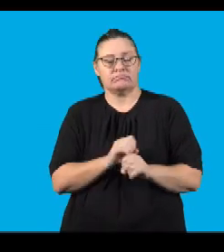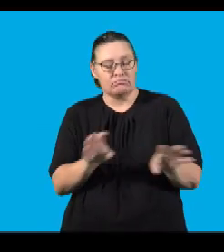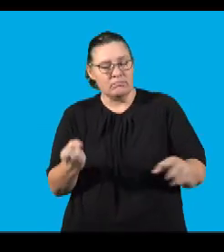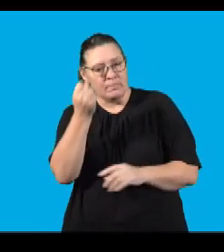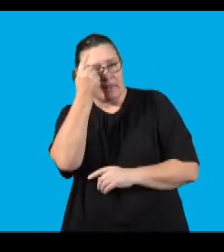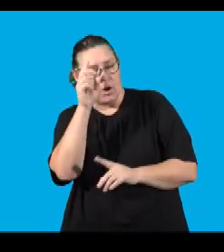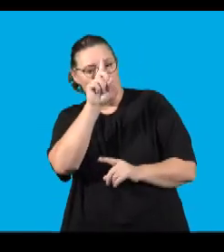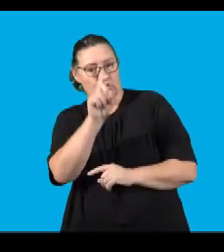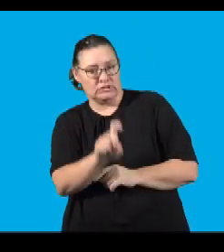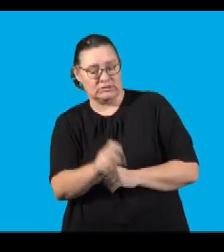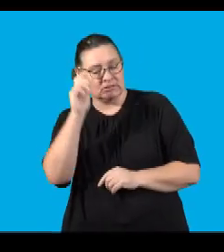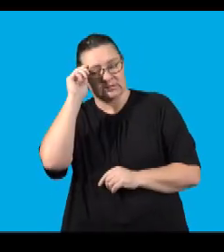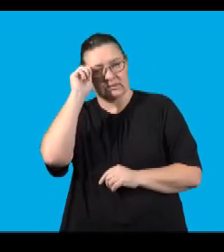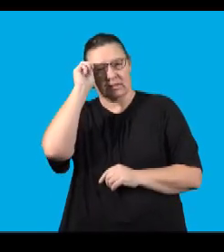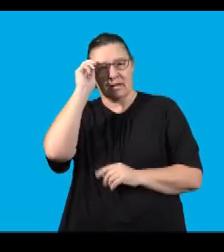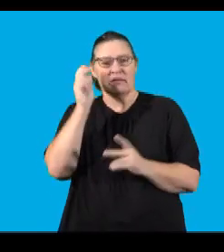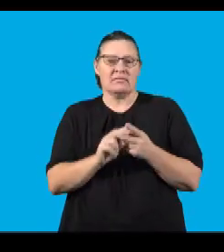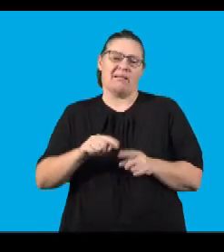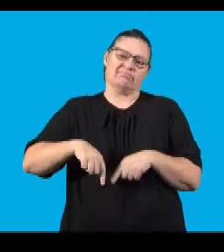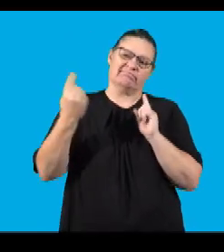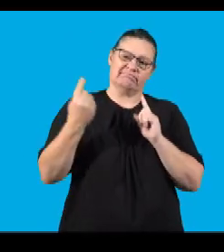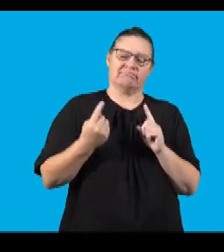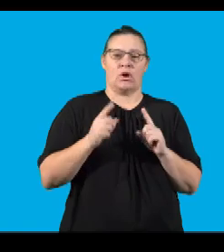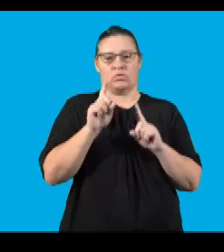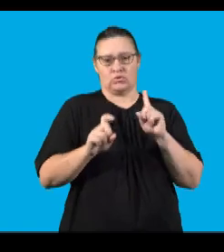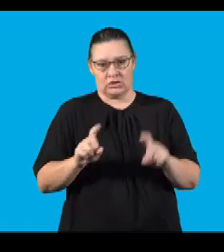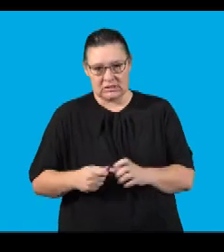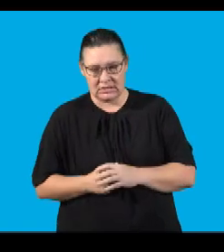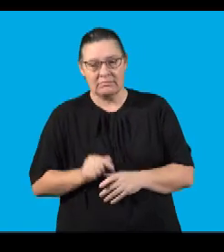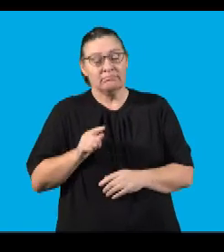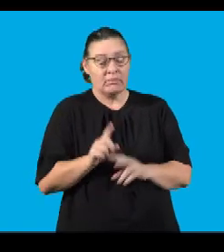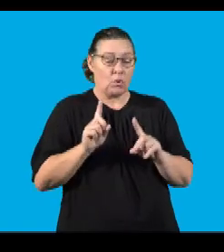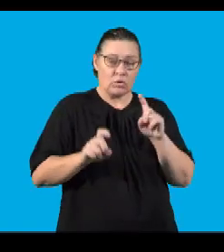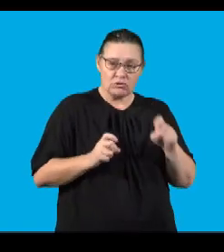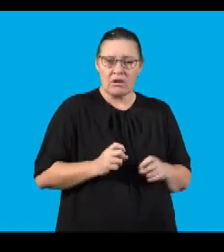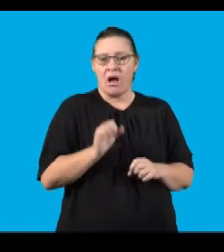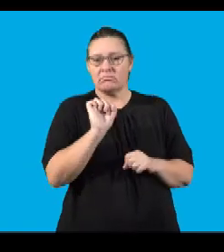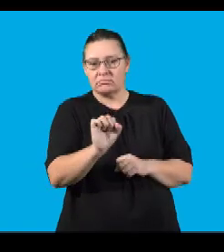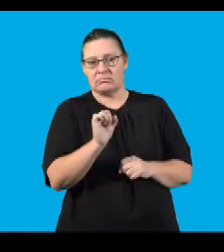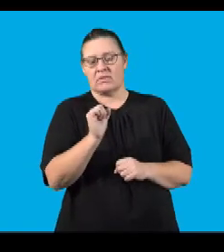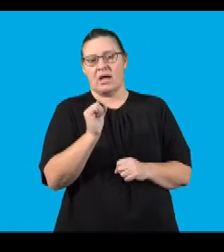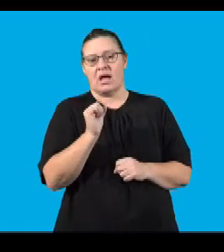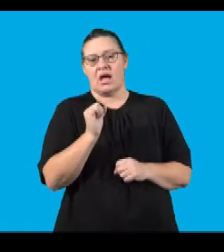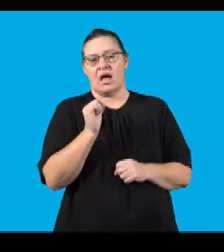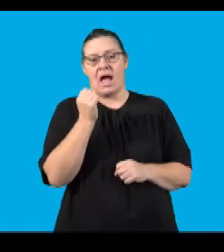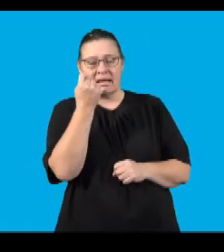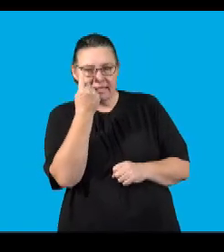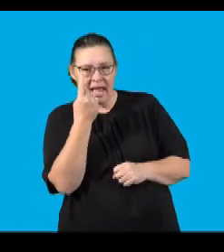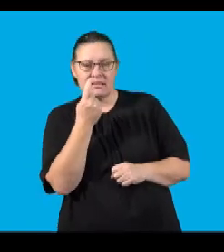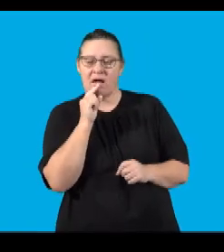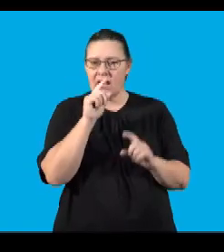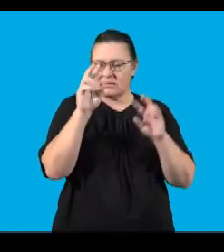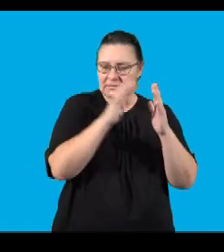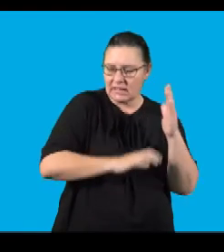General comprehension questions. This is another type of questions. So here, these questions test your understanding of the text and